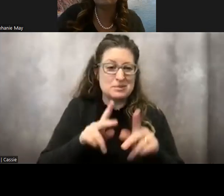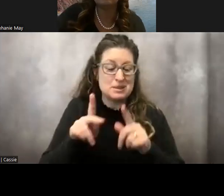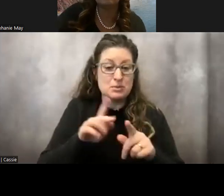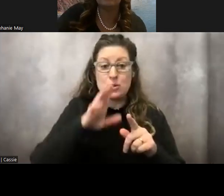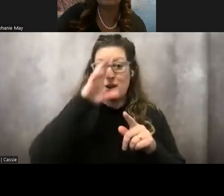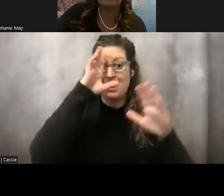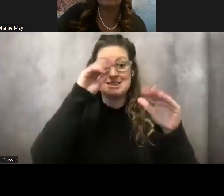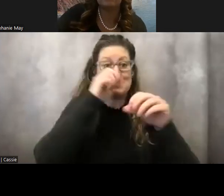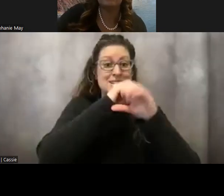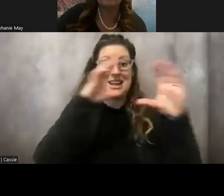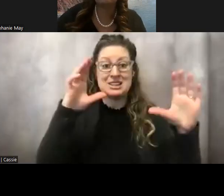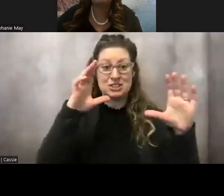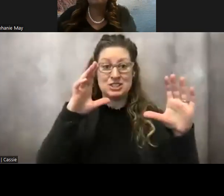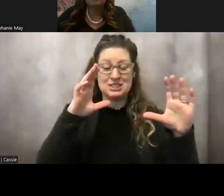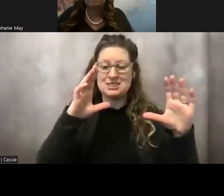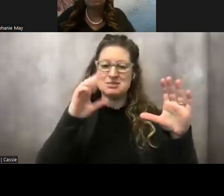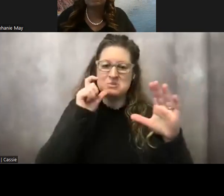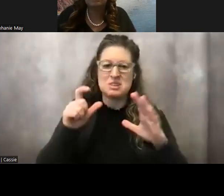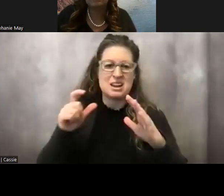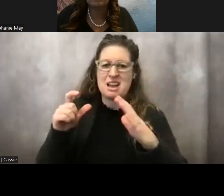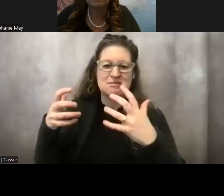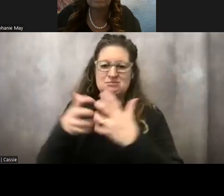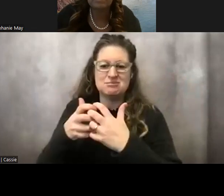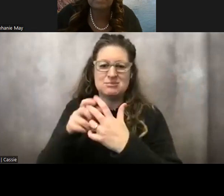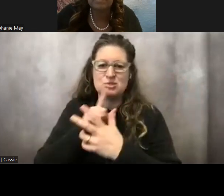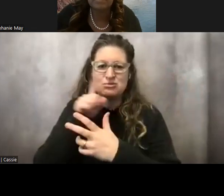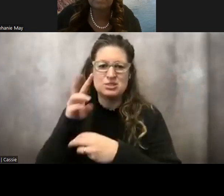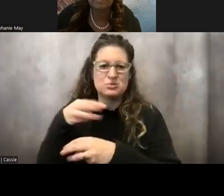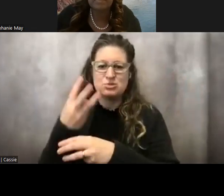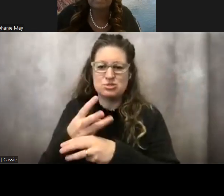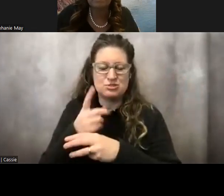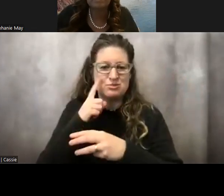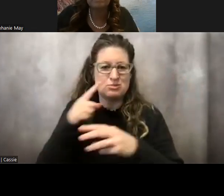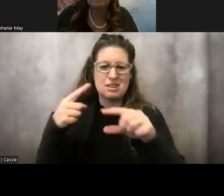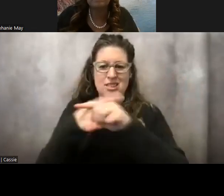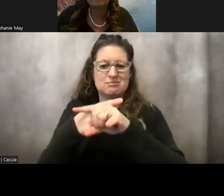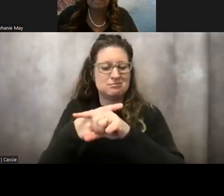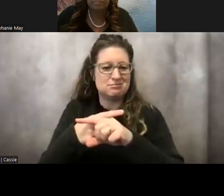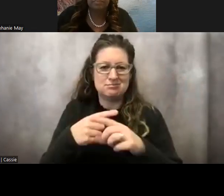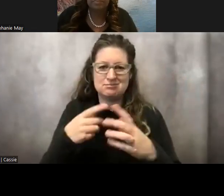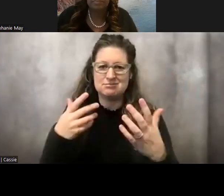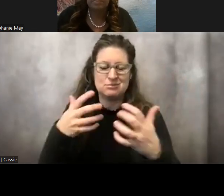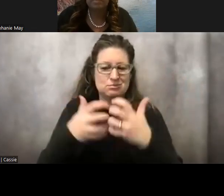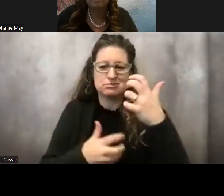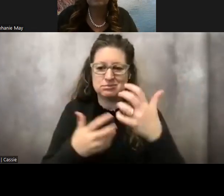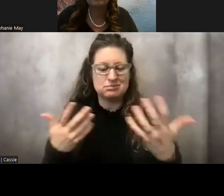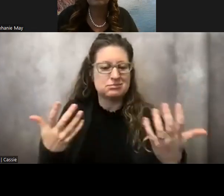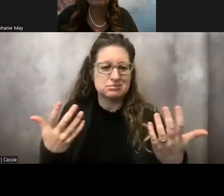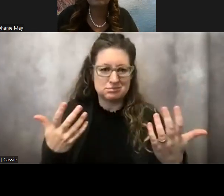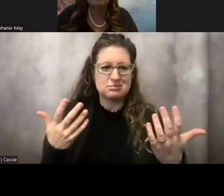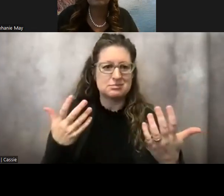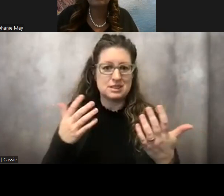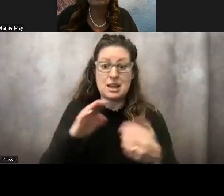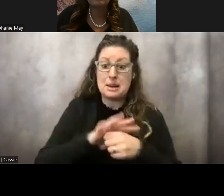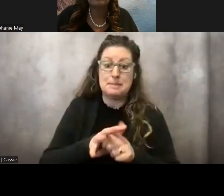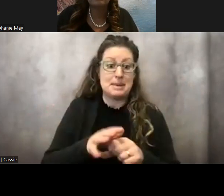prepare people, and what we've learned from the pandemic should be part of it, assuming that there's going to be more emergencies like that, which there